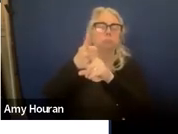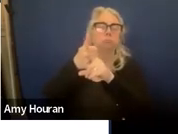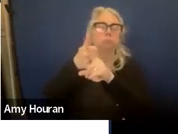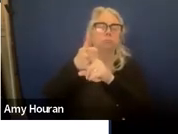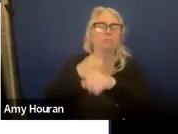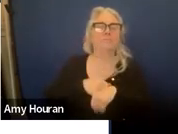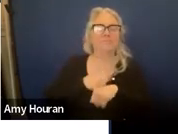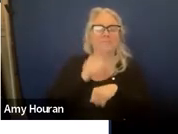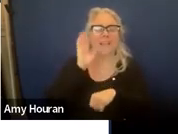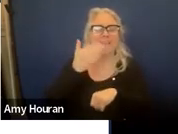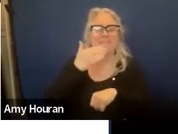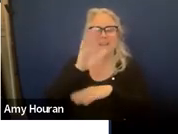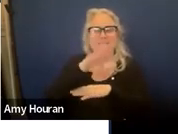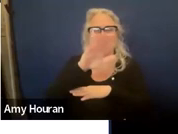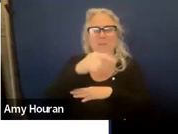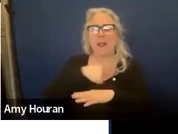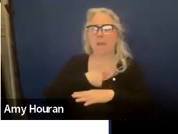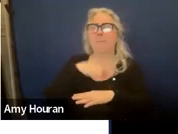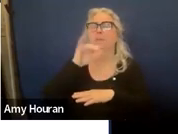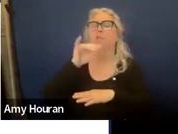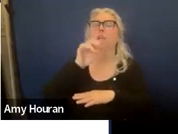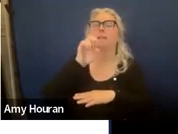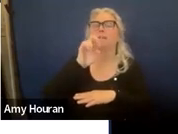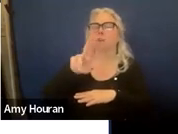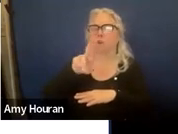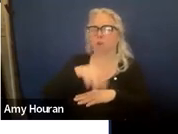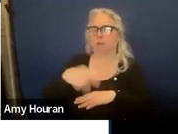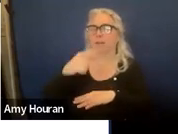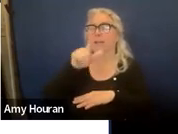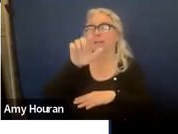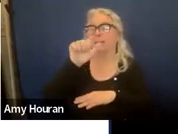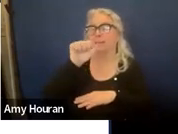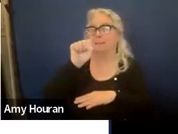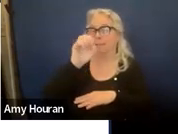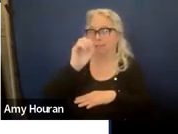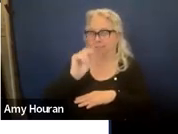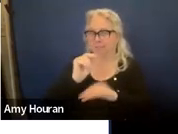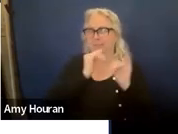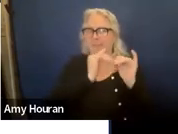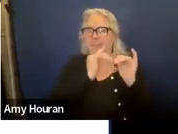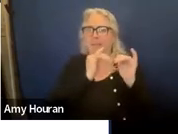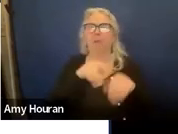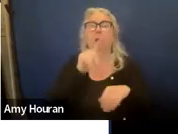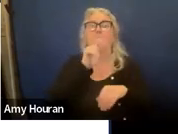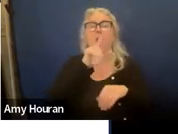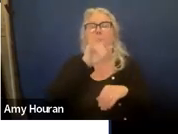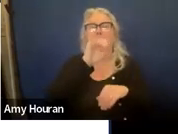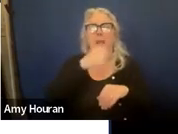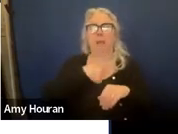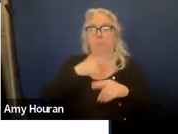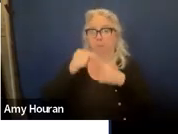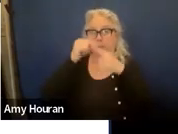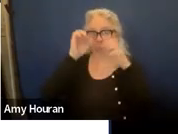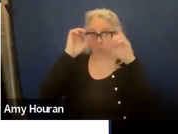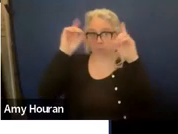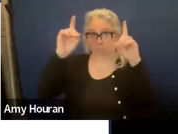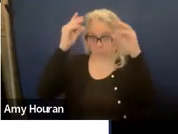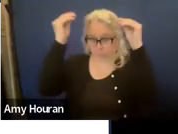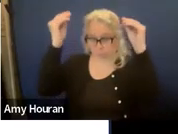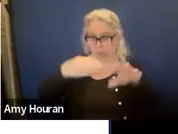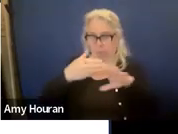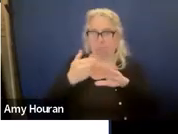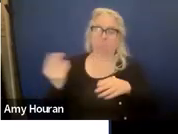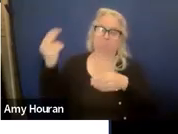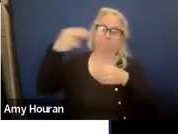Good afternoon. I am Jennifer Gleason. And like Carly, I was a special education teacher before I joined